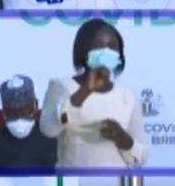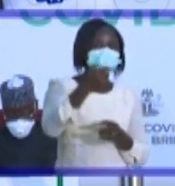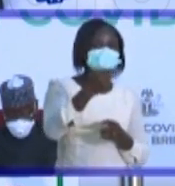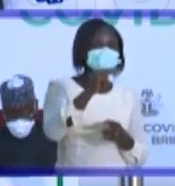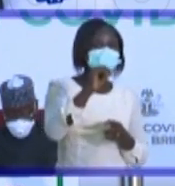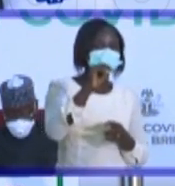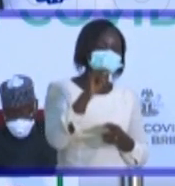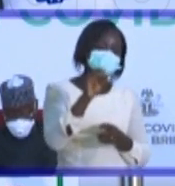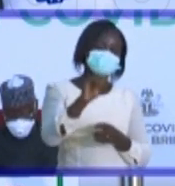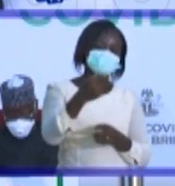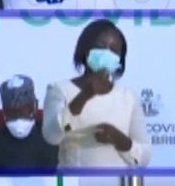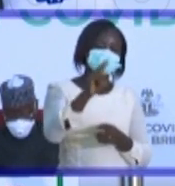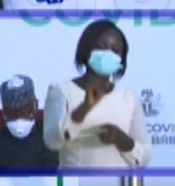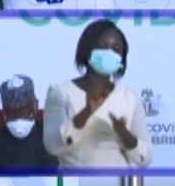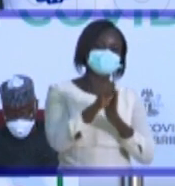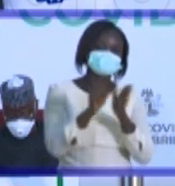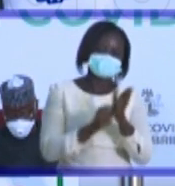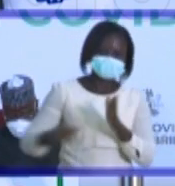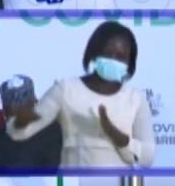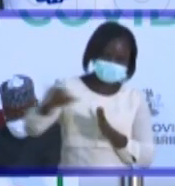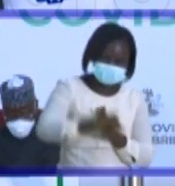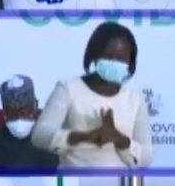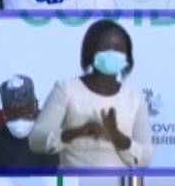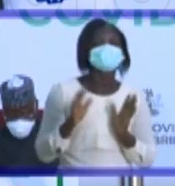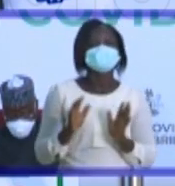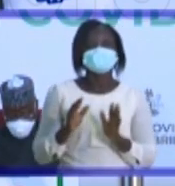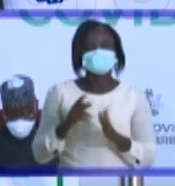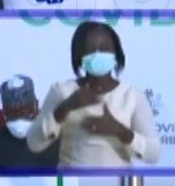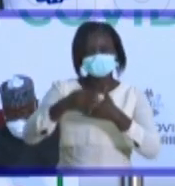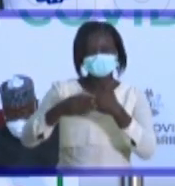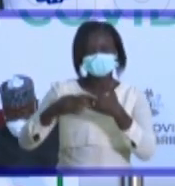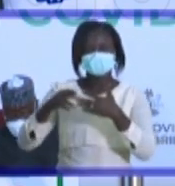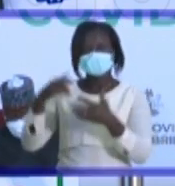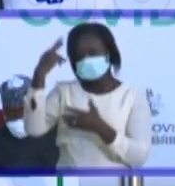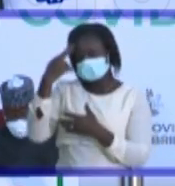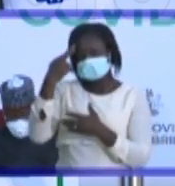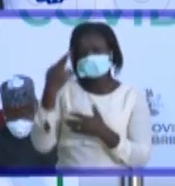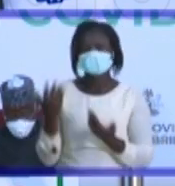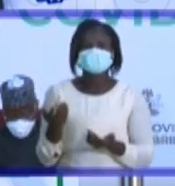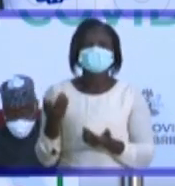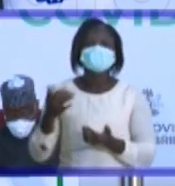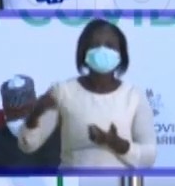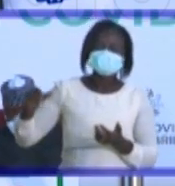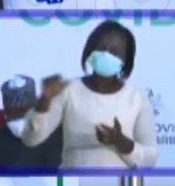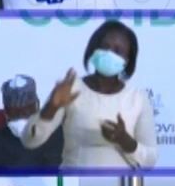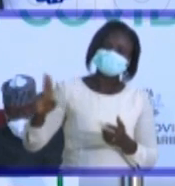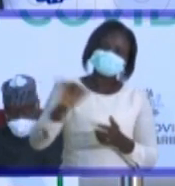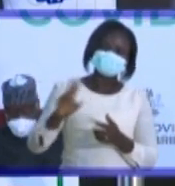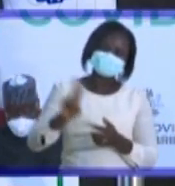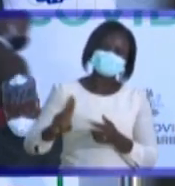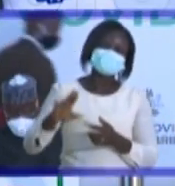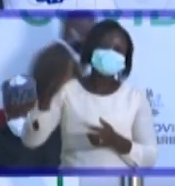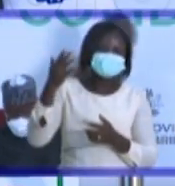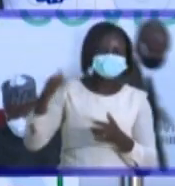same mission. The visits are in continuation of similar useful initiatives in the